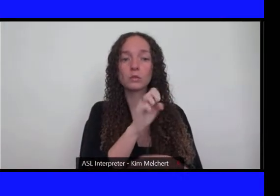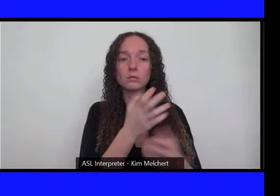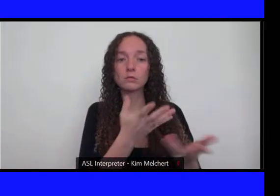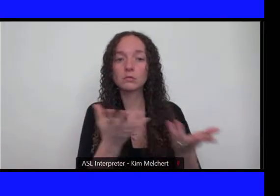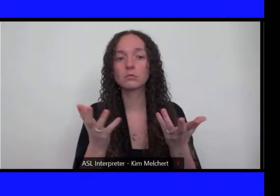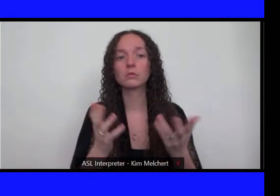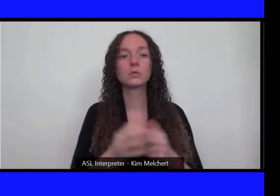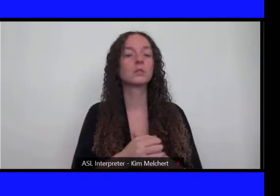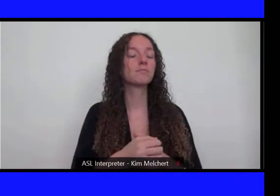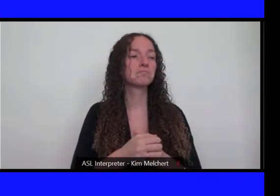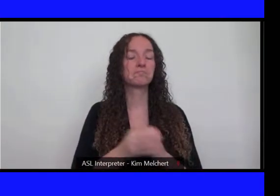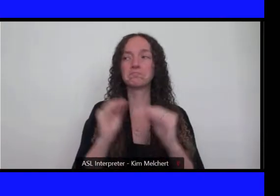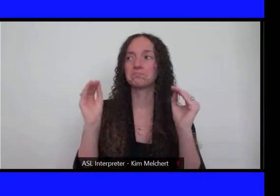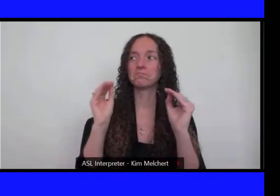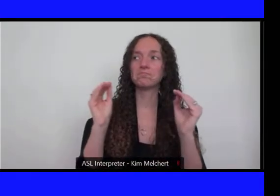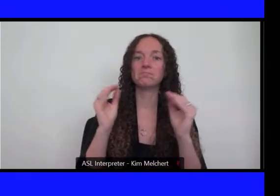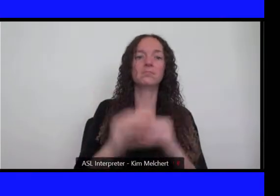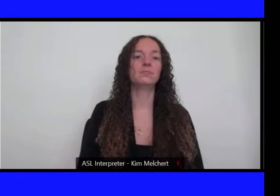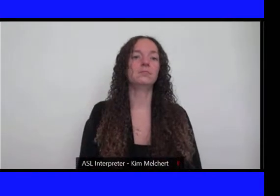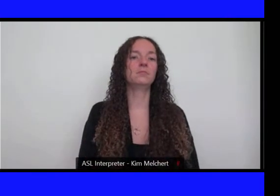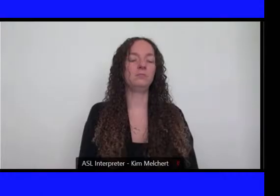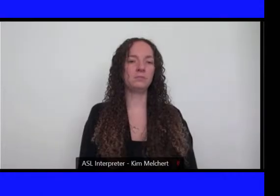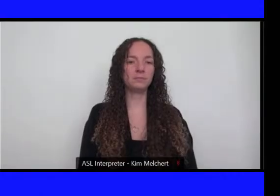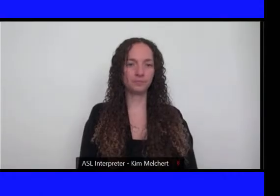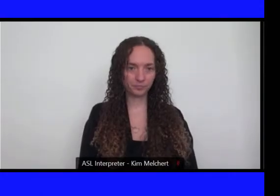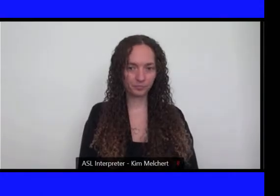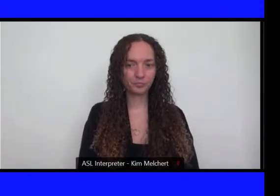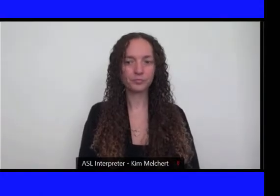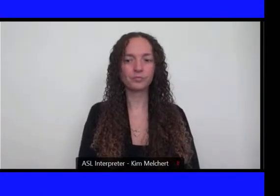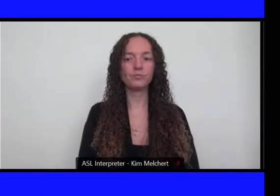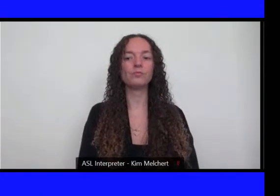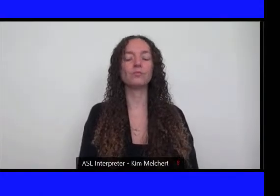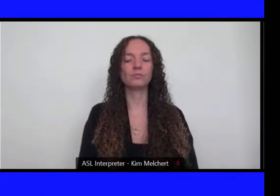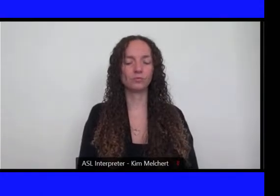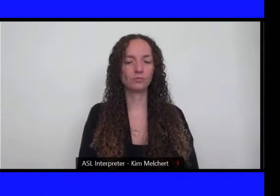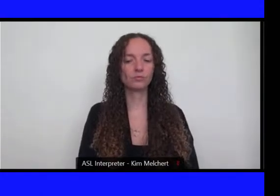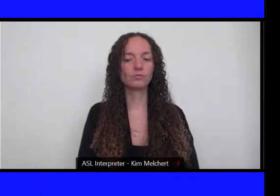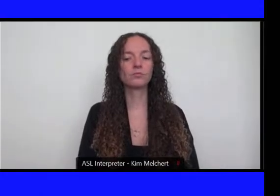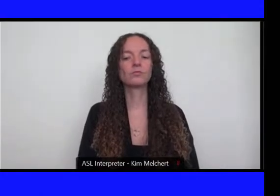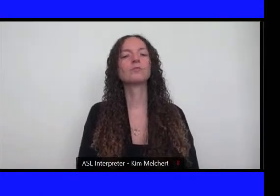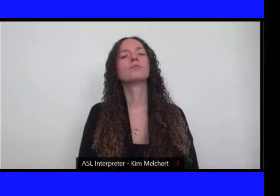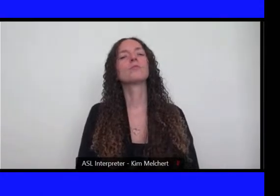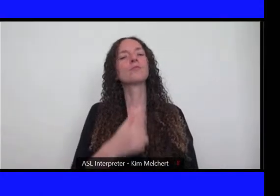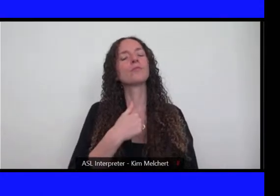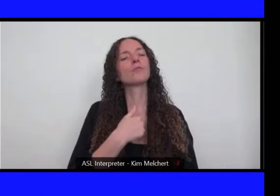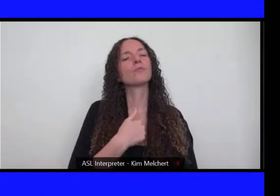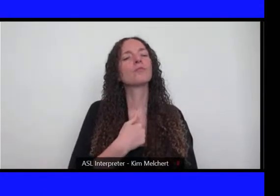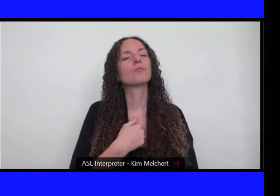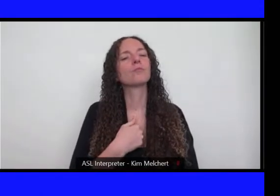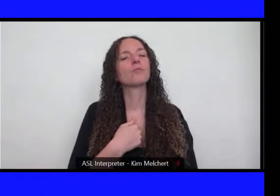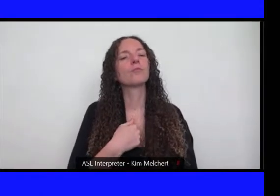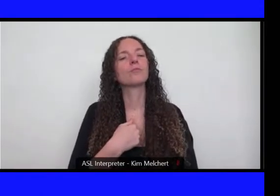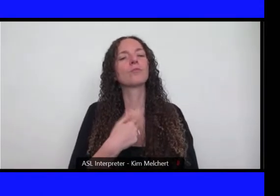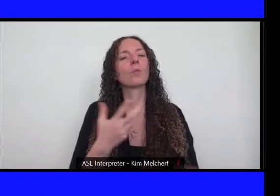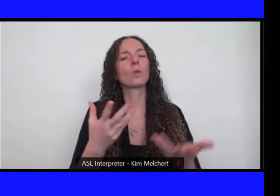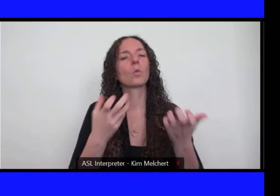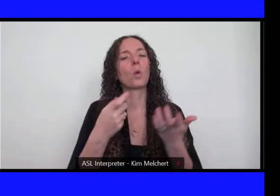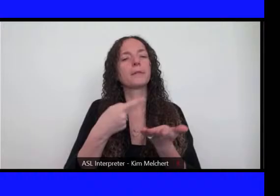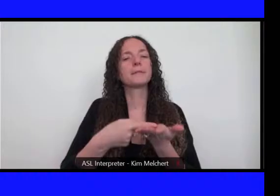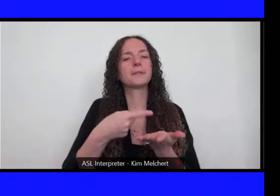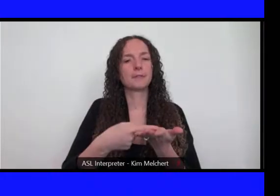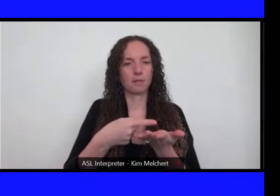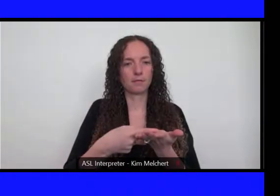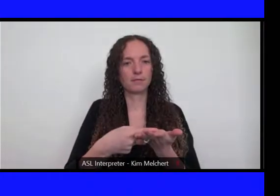to place it closer to where most of the people are in a particular area? Since we already saw the analytics of